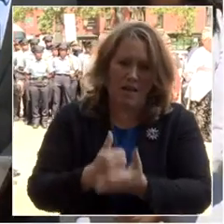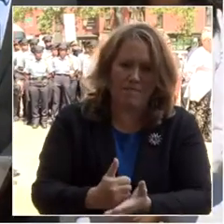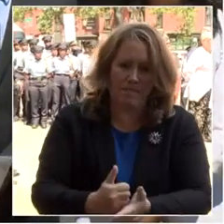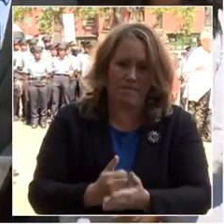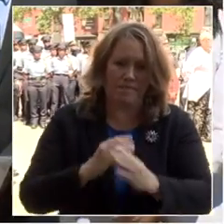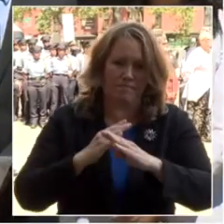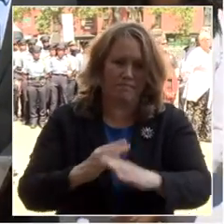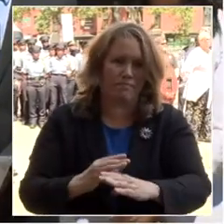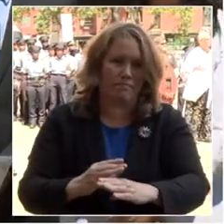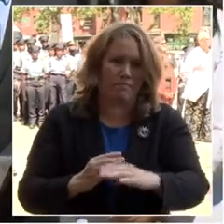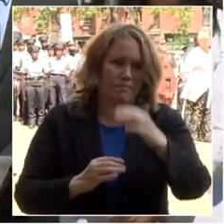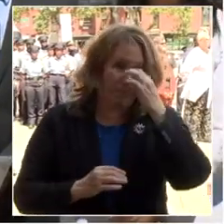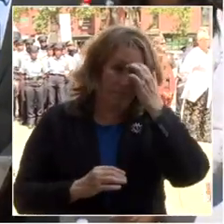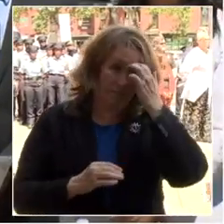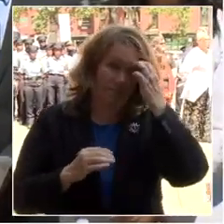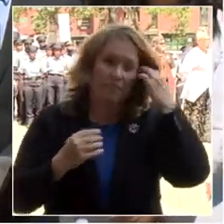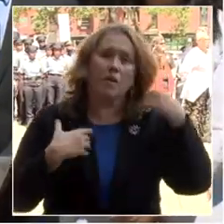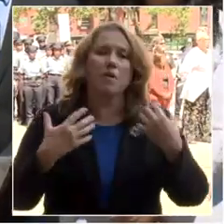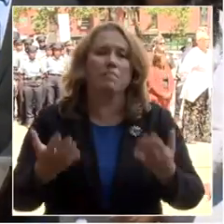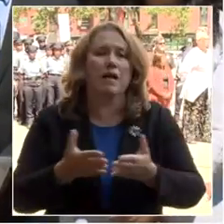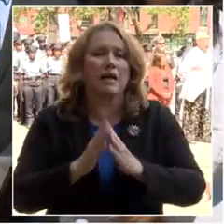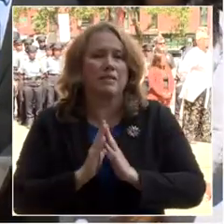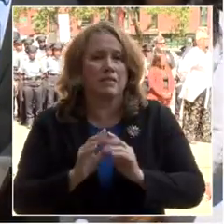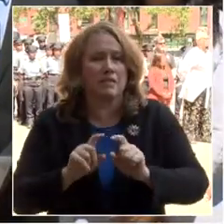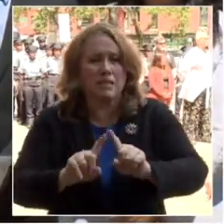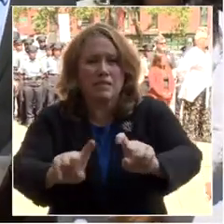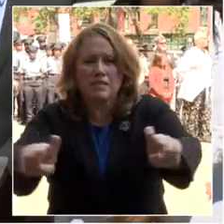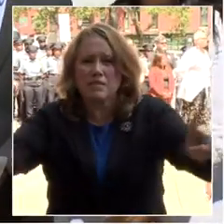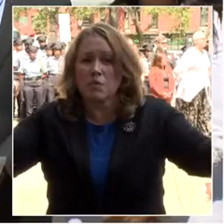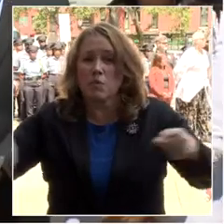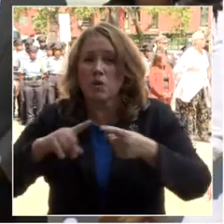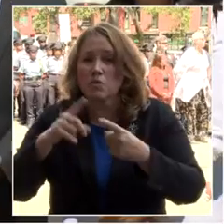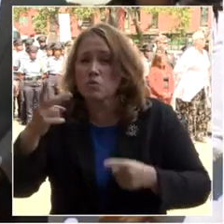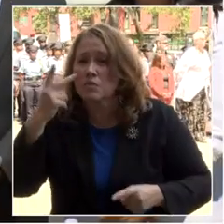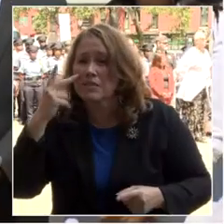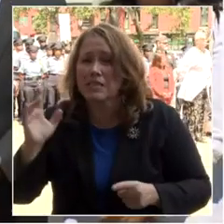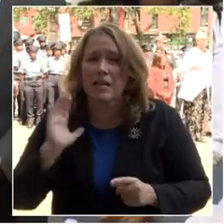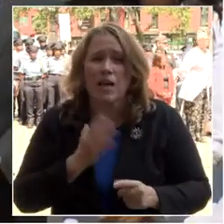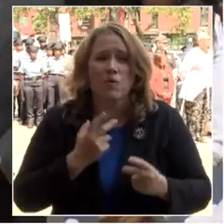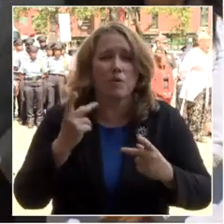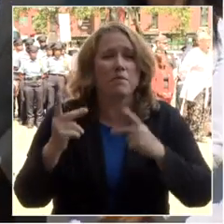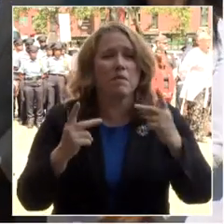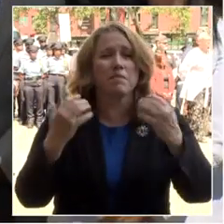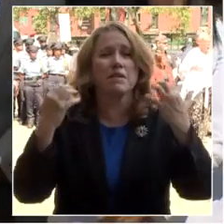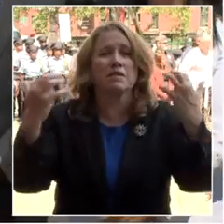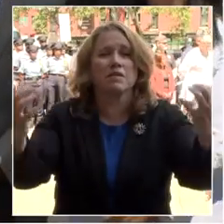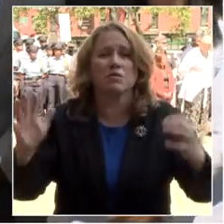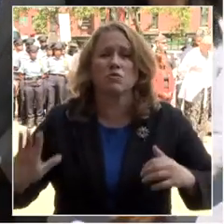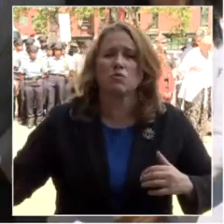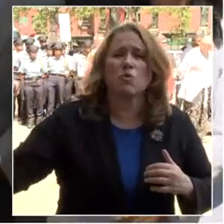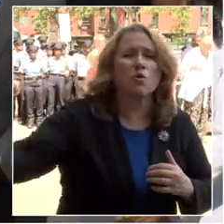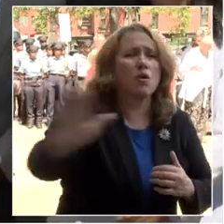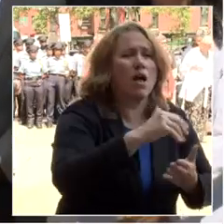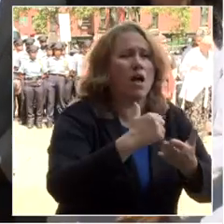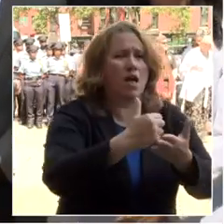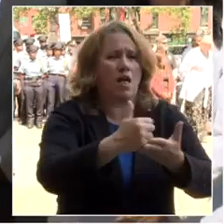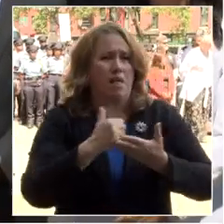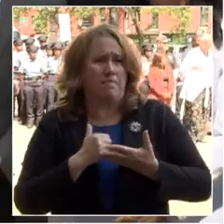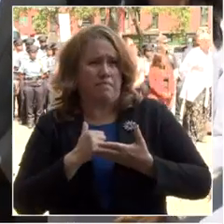And I'm asking because your city needs the public right now. The young man in this